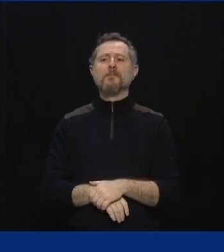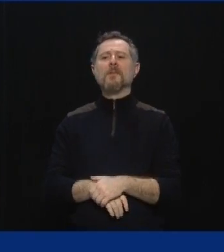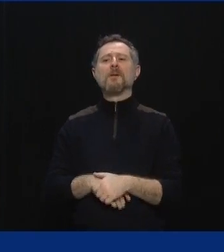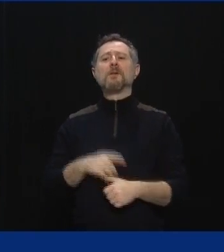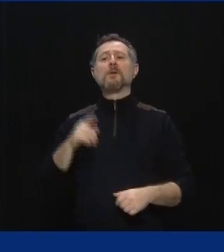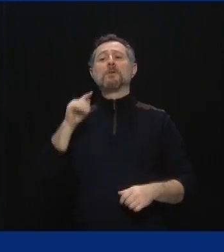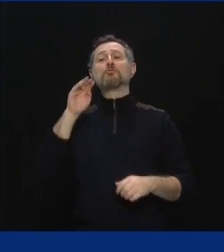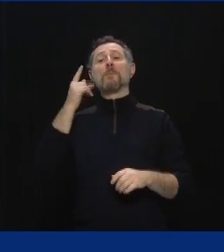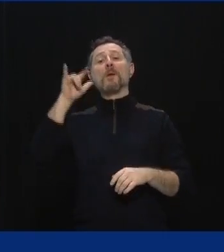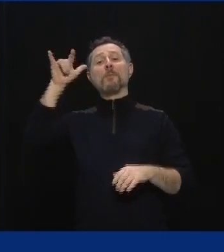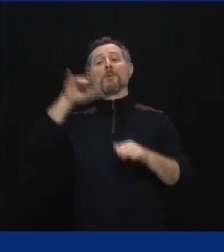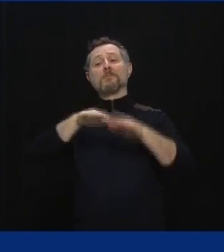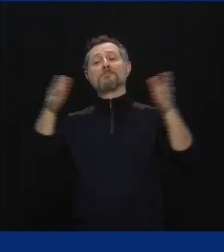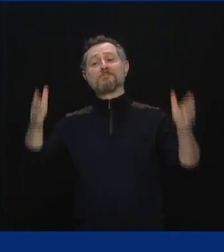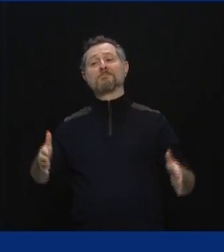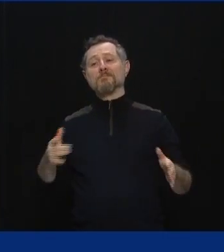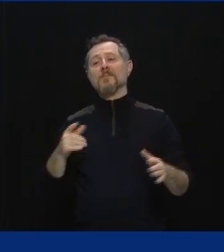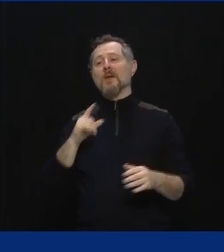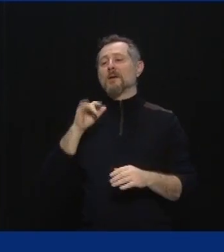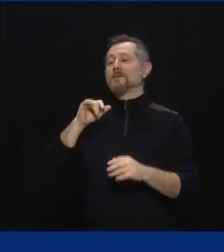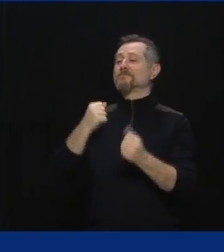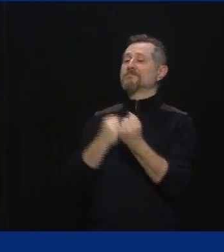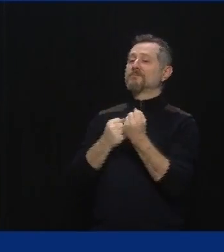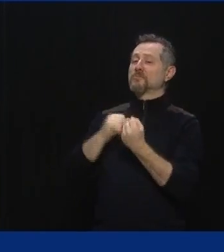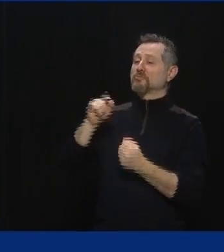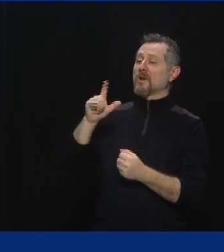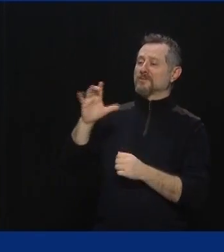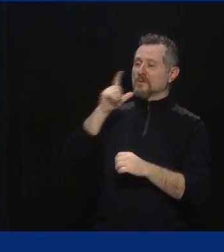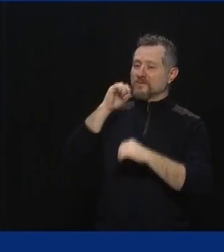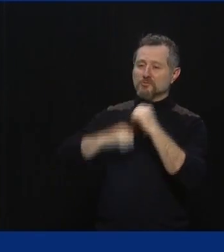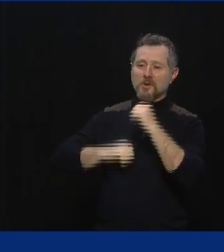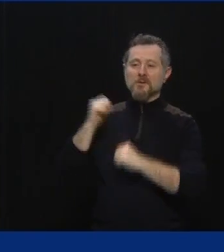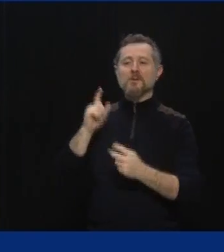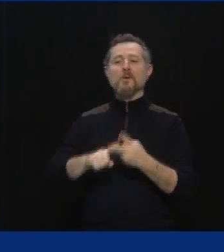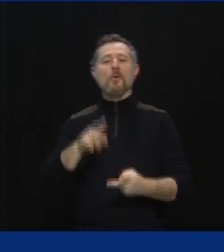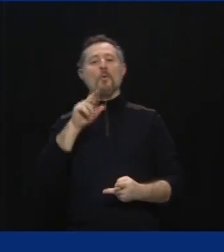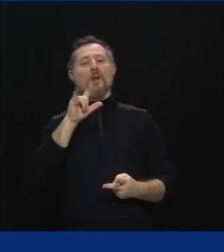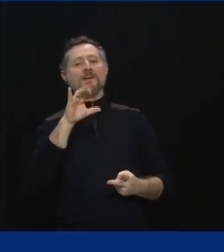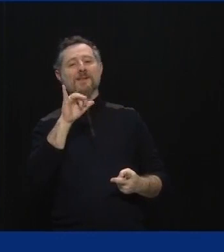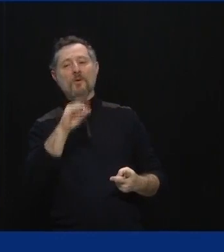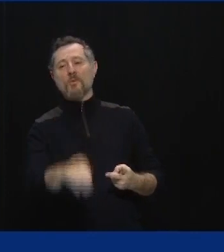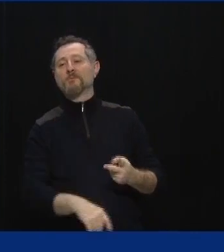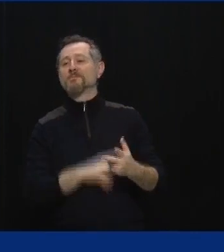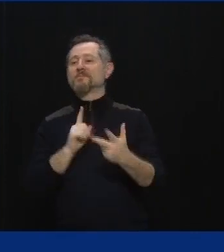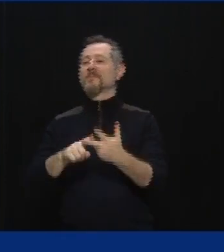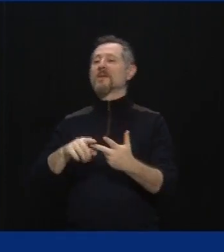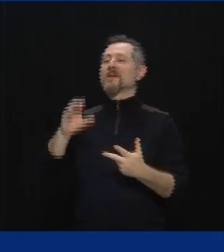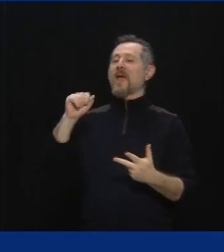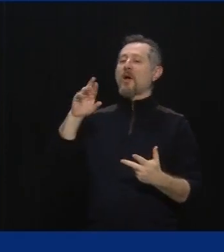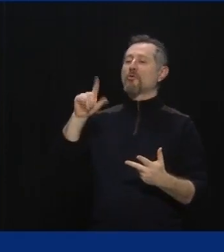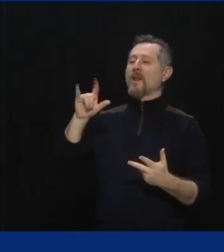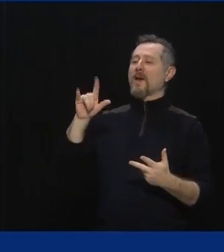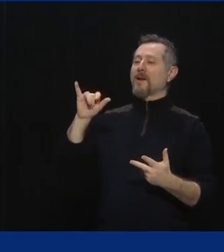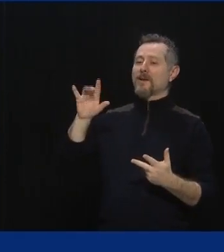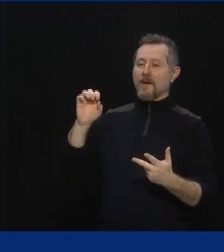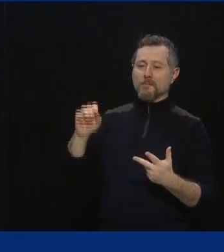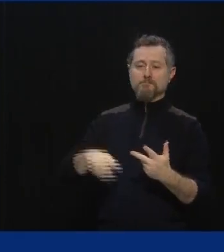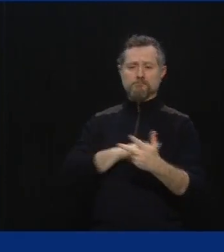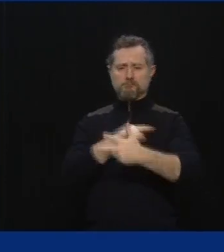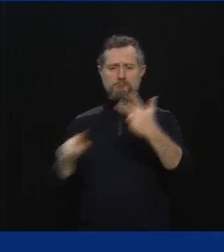sponsors, JLC Infrastructure, ULICO, and Carlisle, this is indeed an incredible